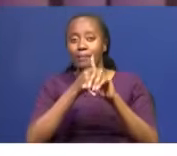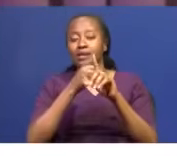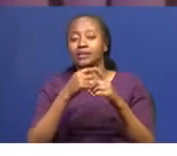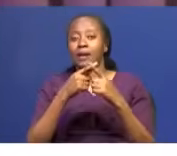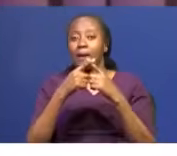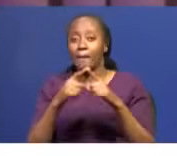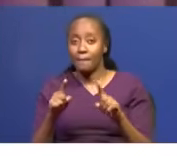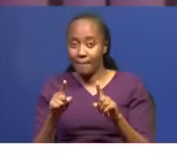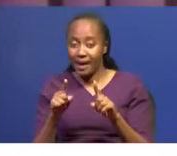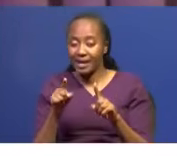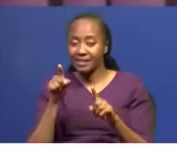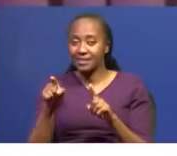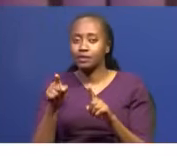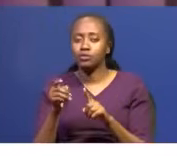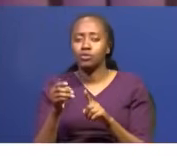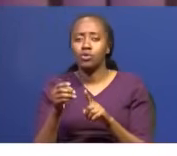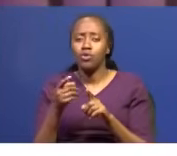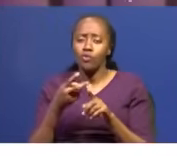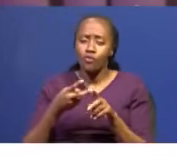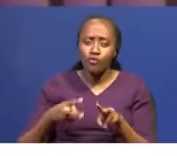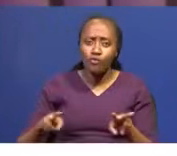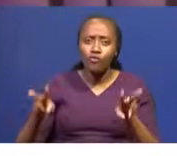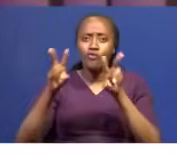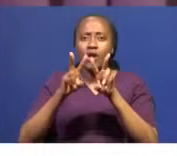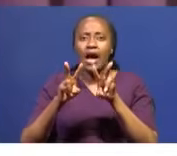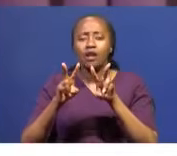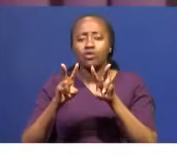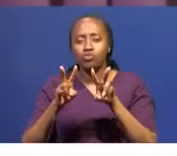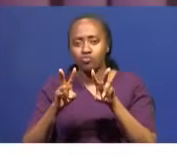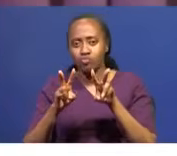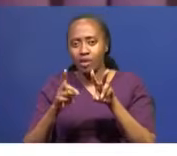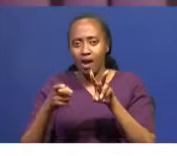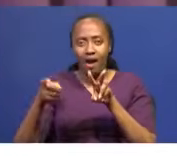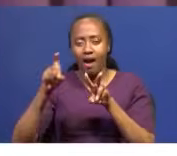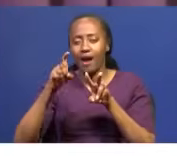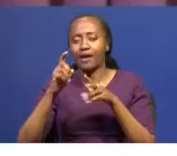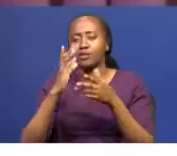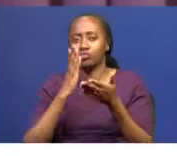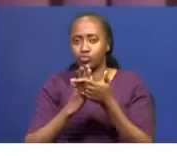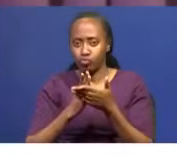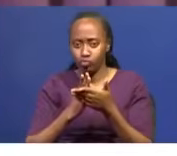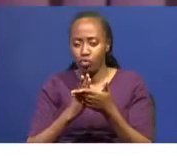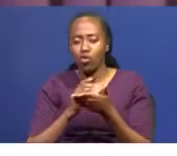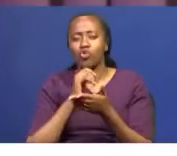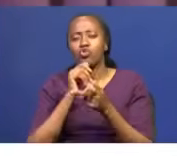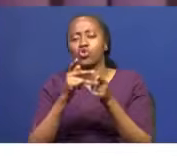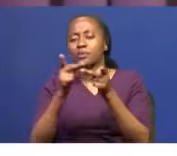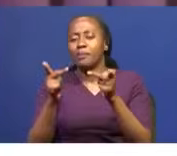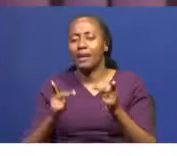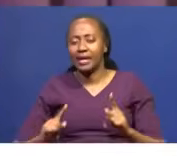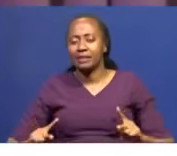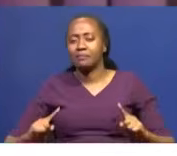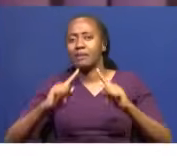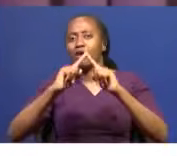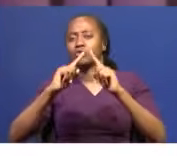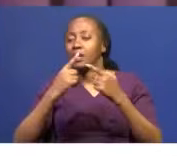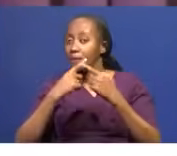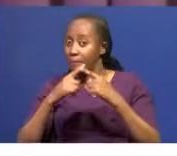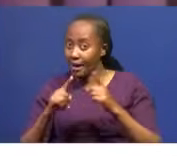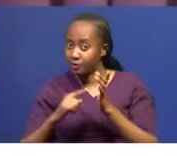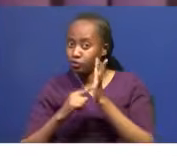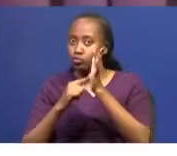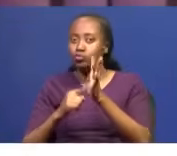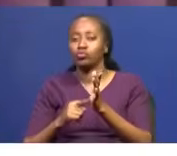than just full plates. It means stable families, thriving communities, and a